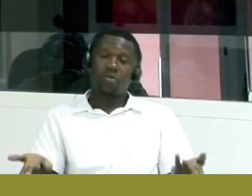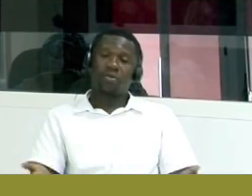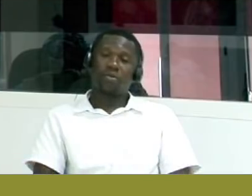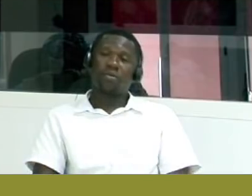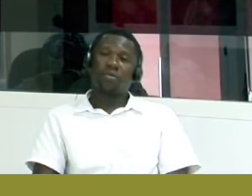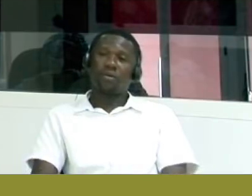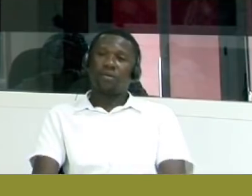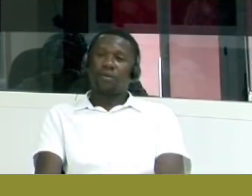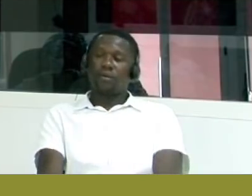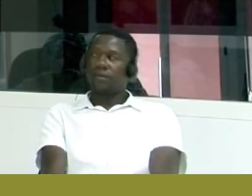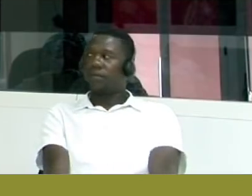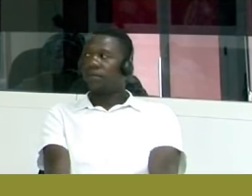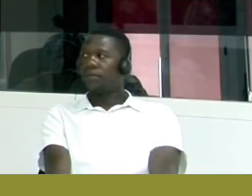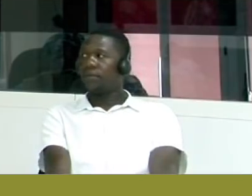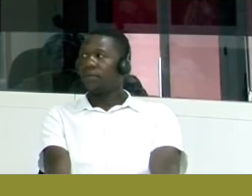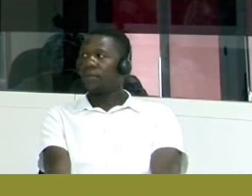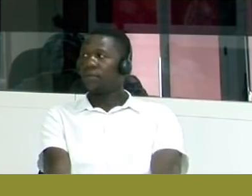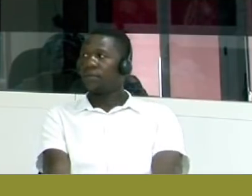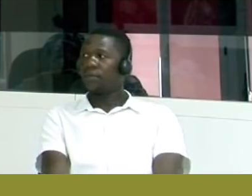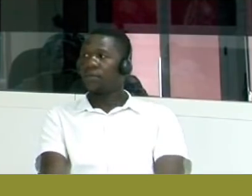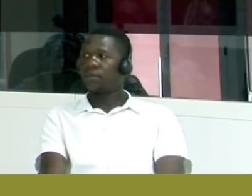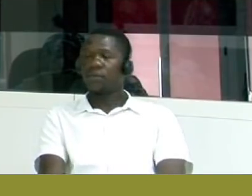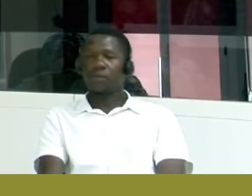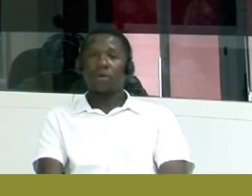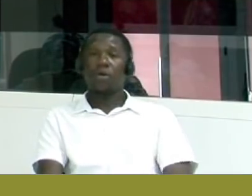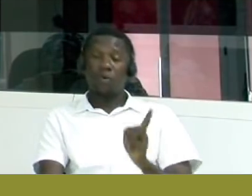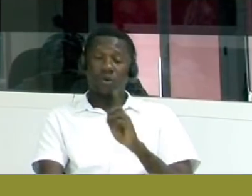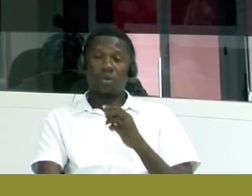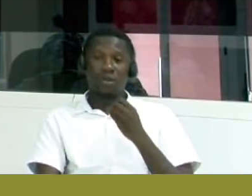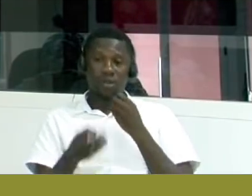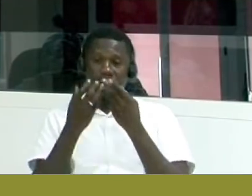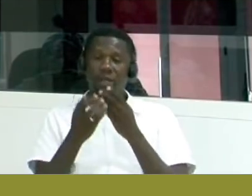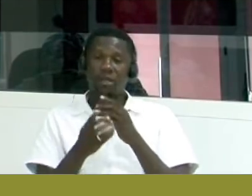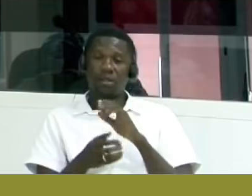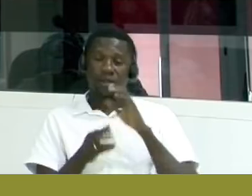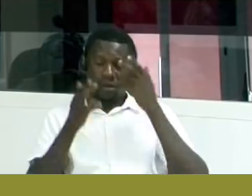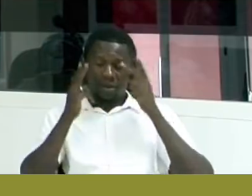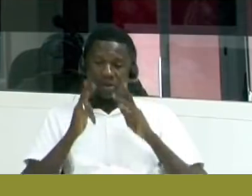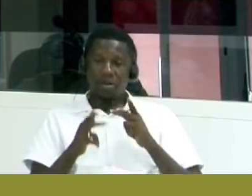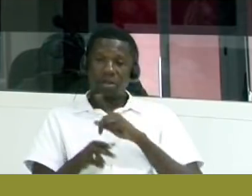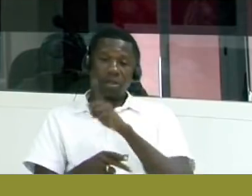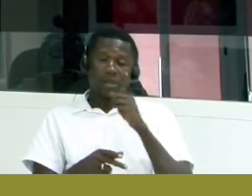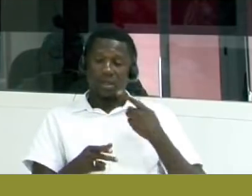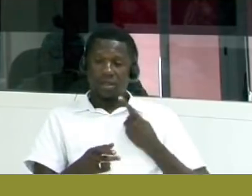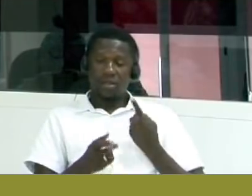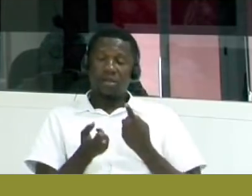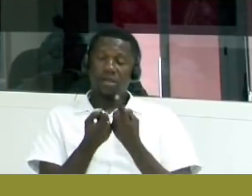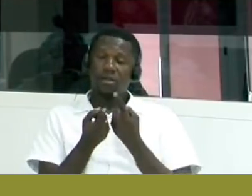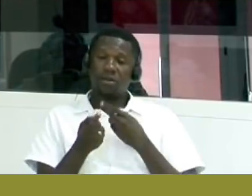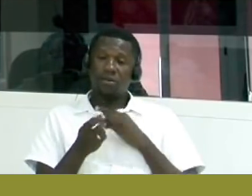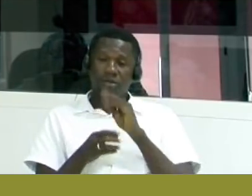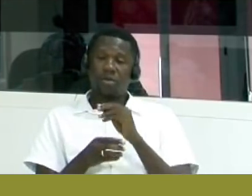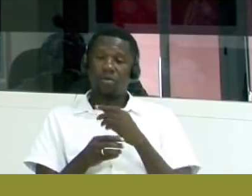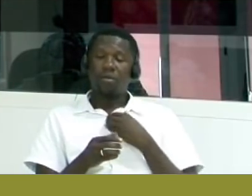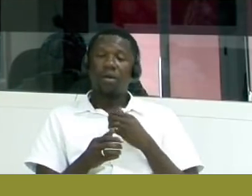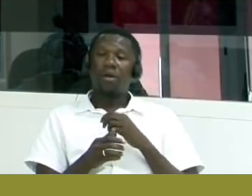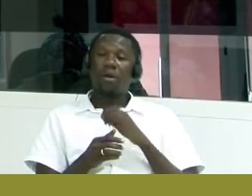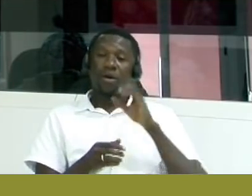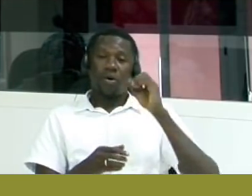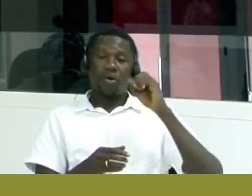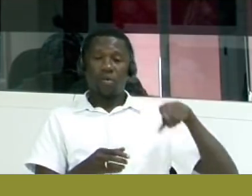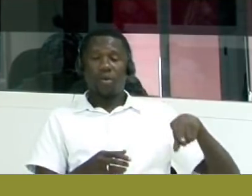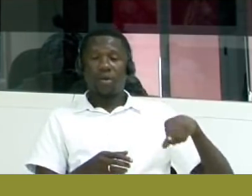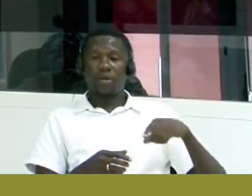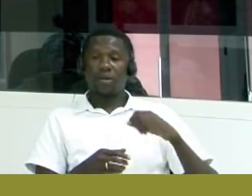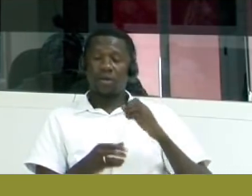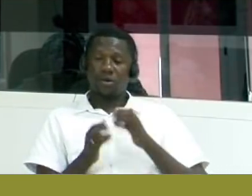What you are saying, counsel, these are things that we did. My operations commander, when I asked him who did this, who did that, was a live